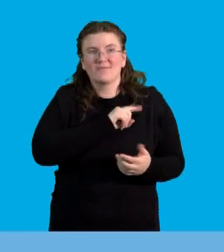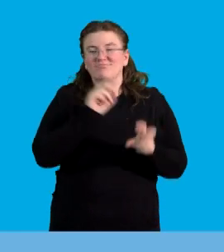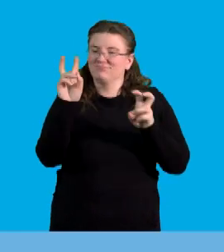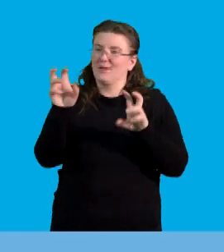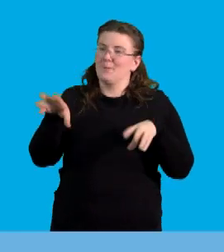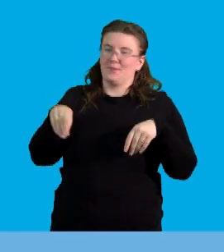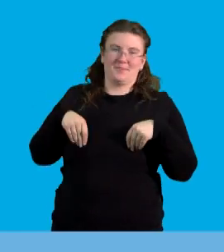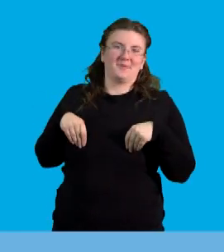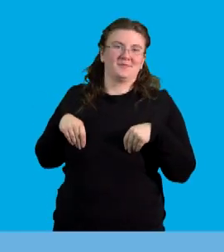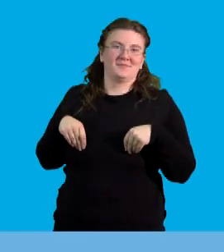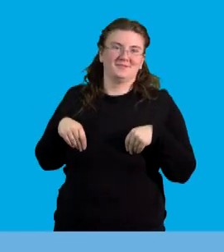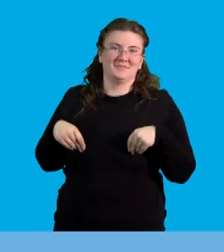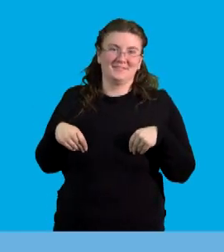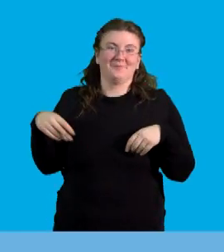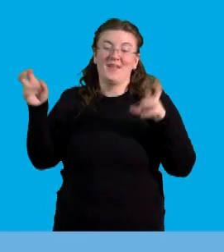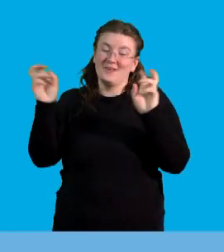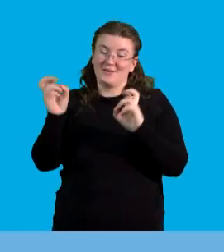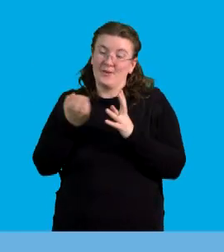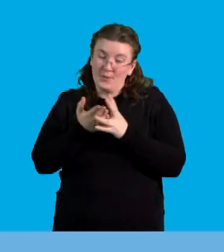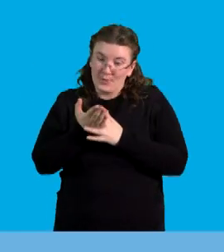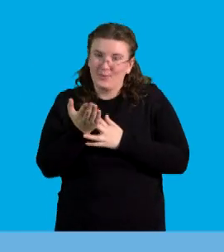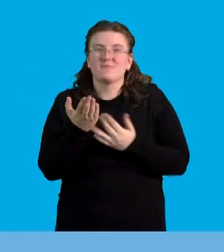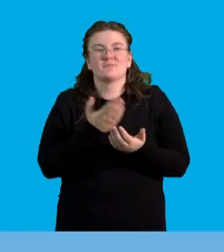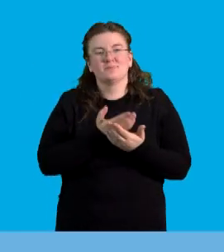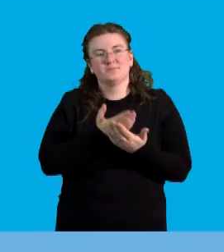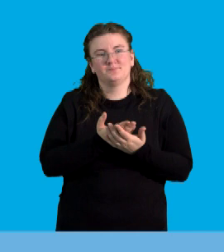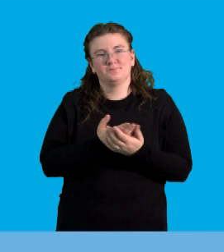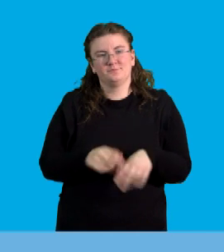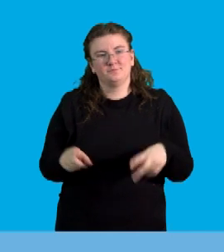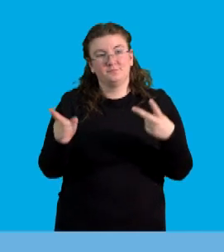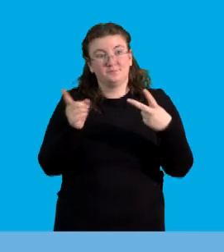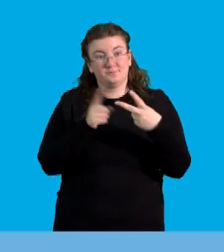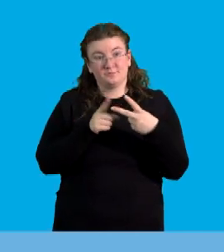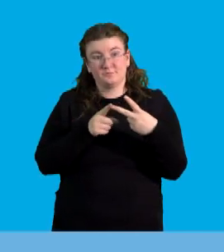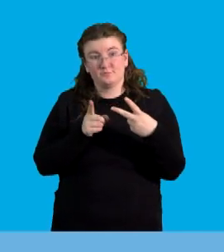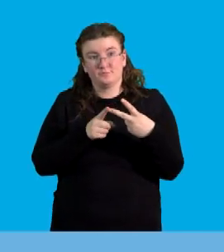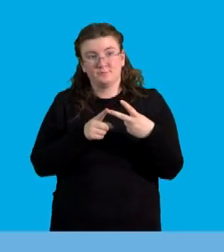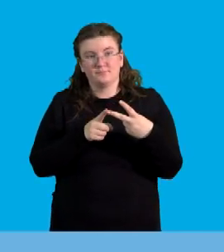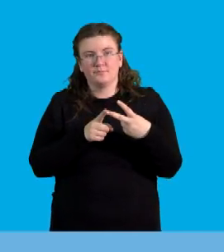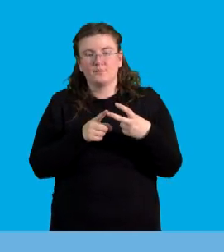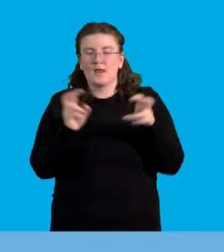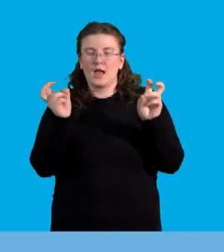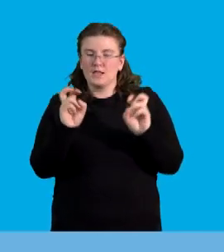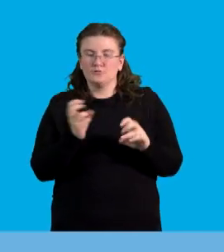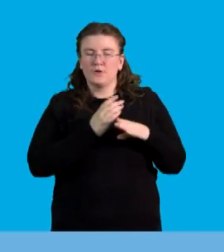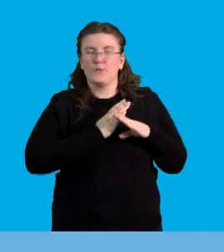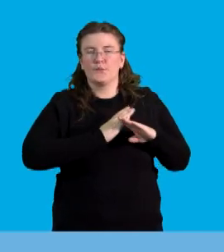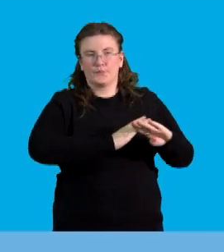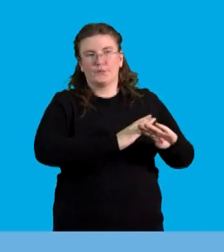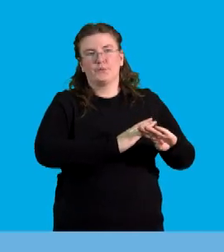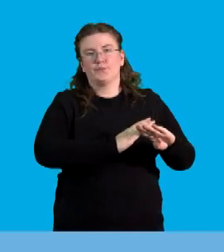it is a conductor. It allows electricity to flow through it. Then the second one is an